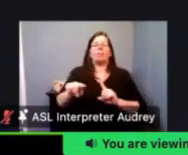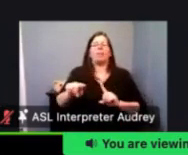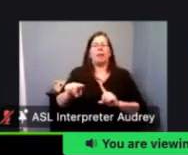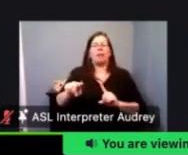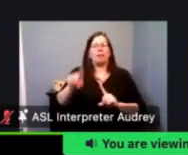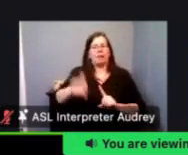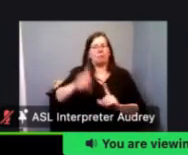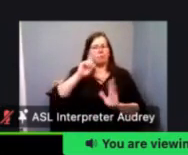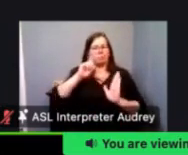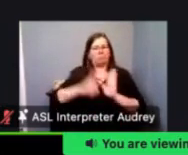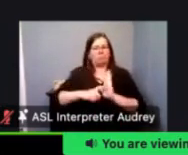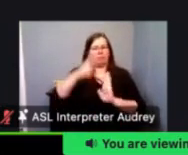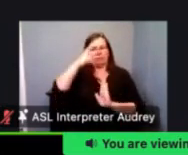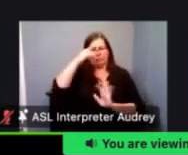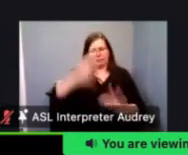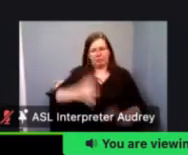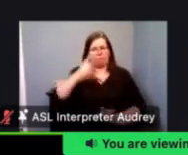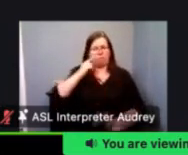for themselves.